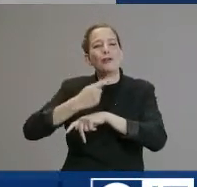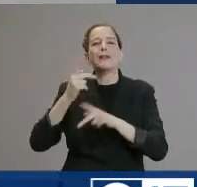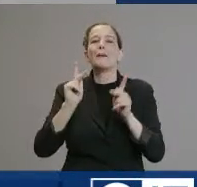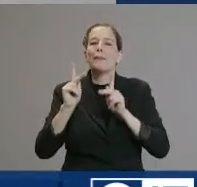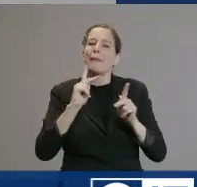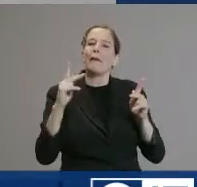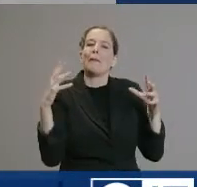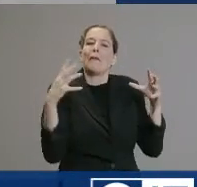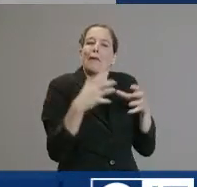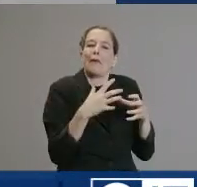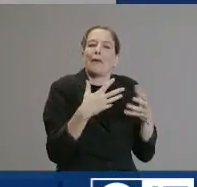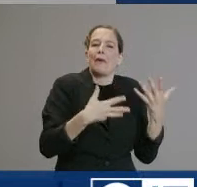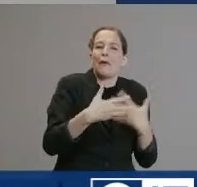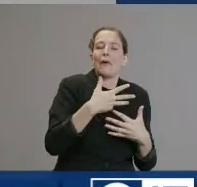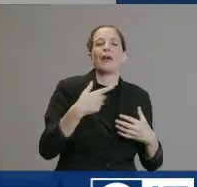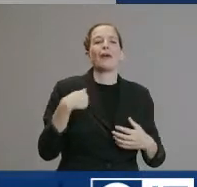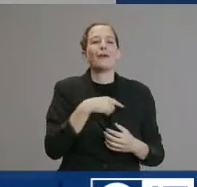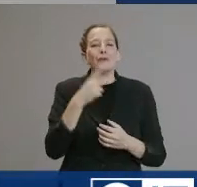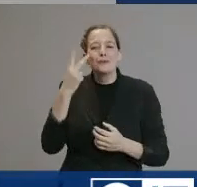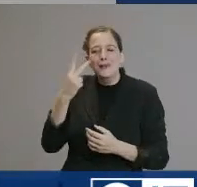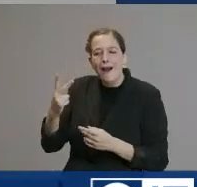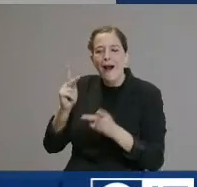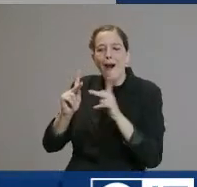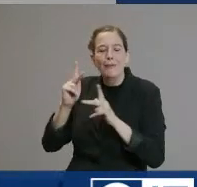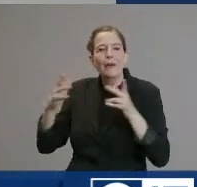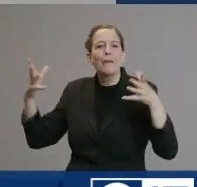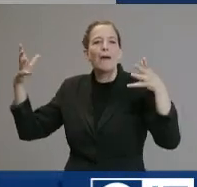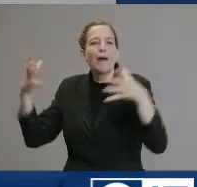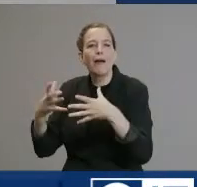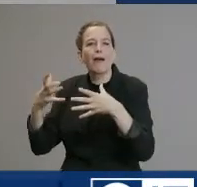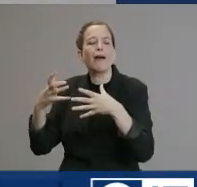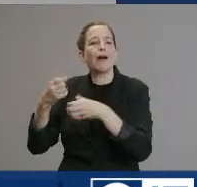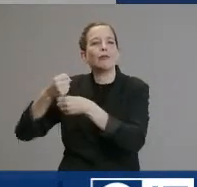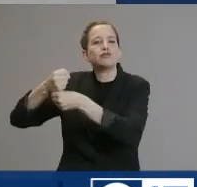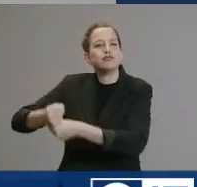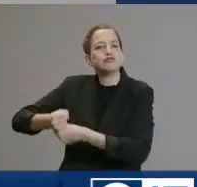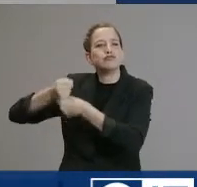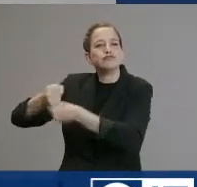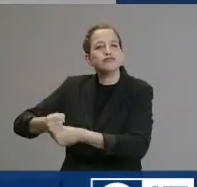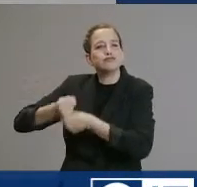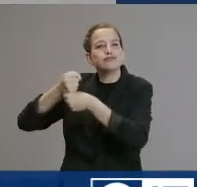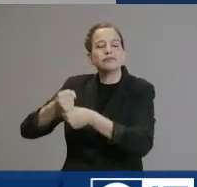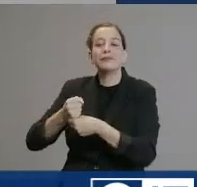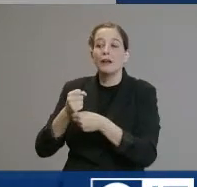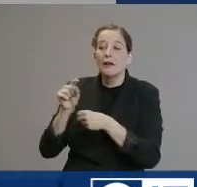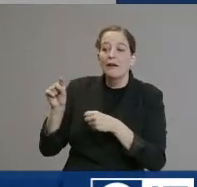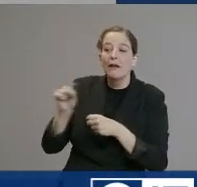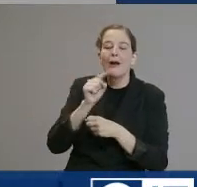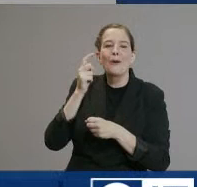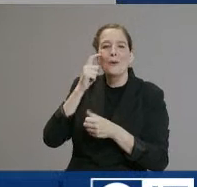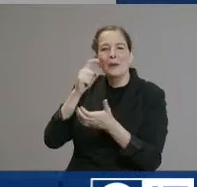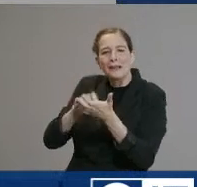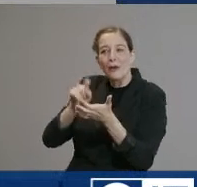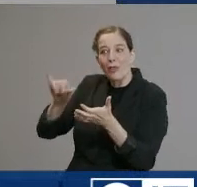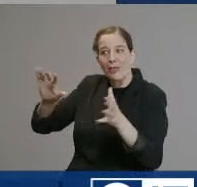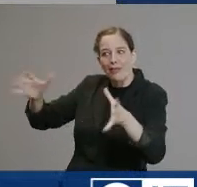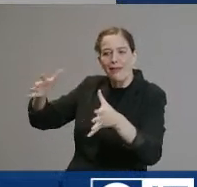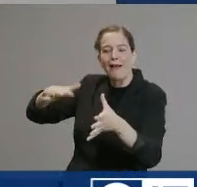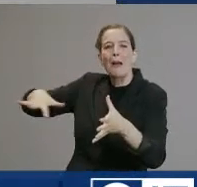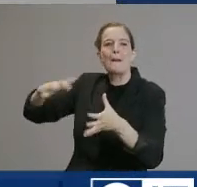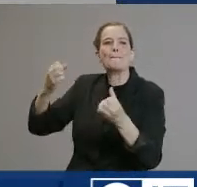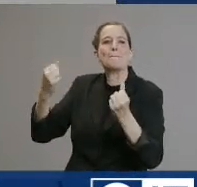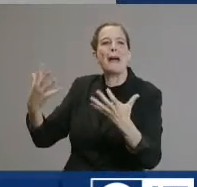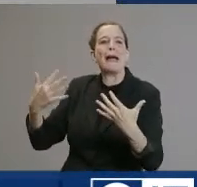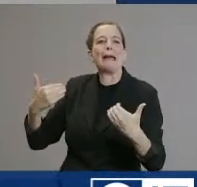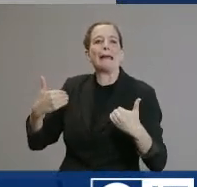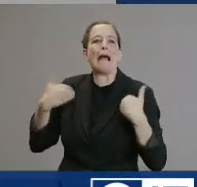cause. A lot of young people in those crowds, which is good news. Saw a lot of masks in